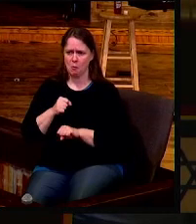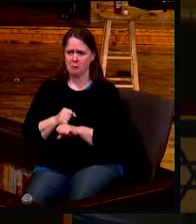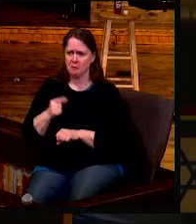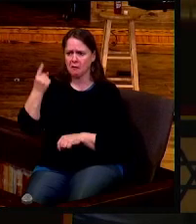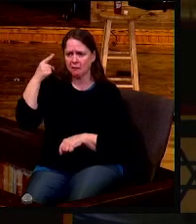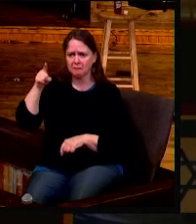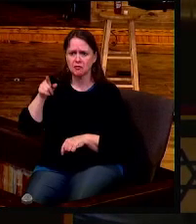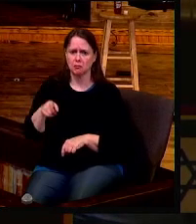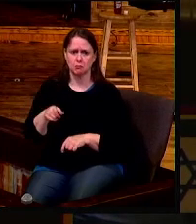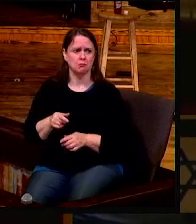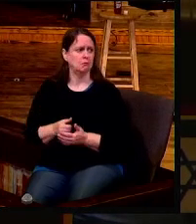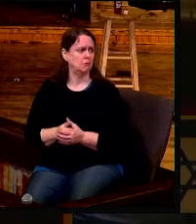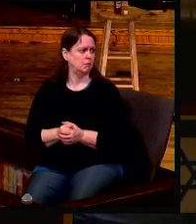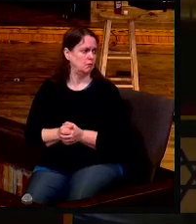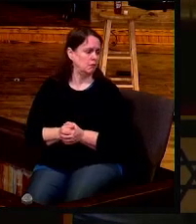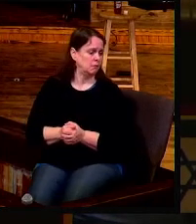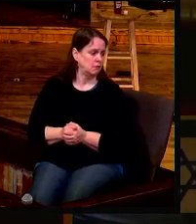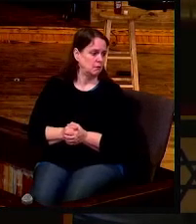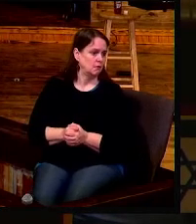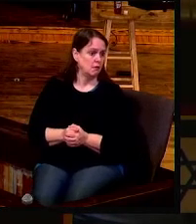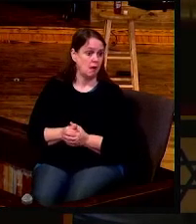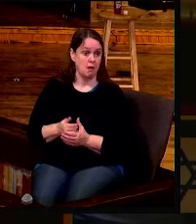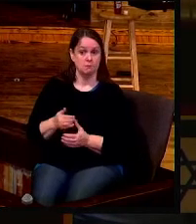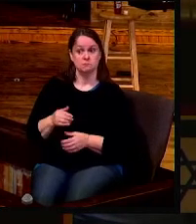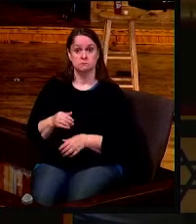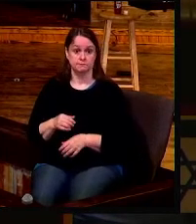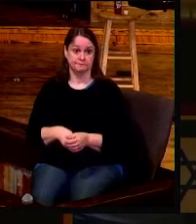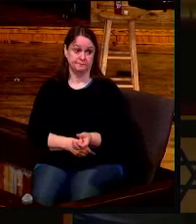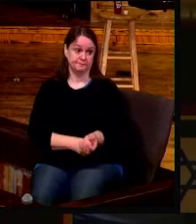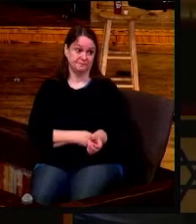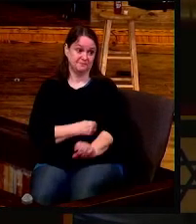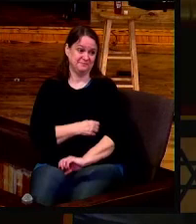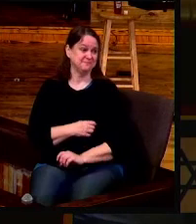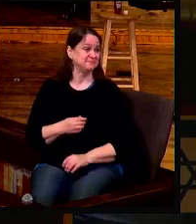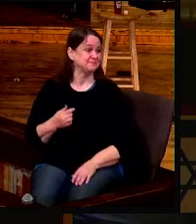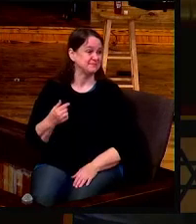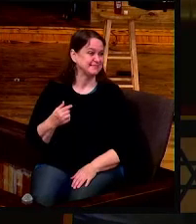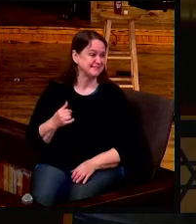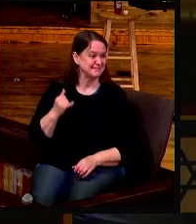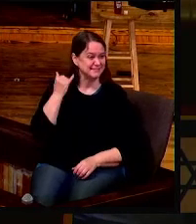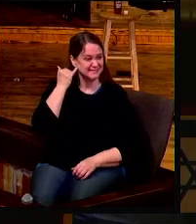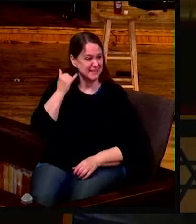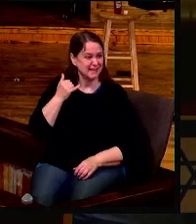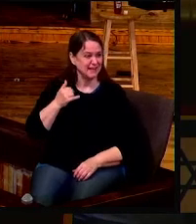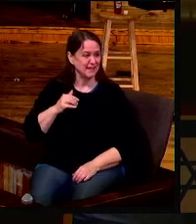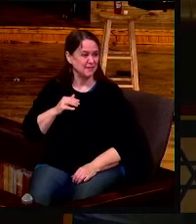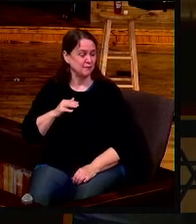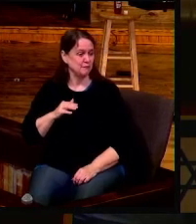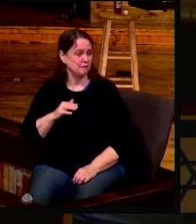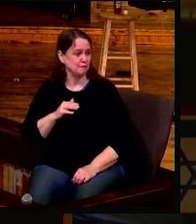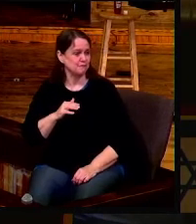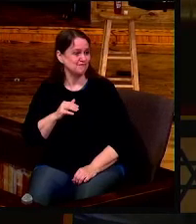But on the flip side of that coin, how many of you mamas have dealt with kids all day, and then when your husband gets home,